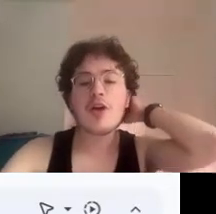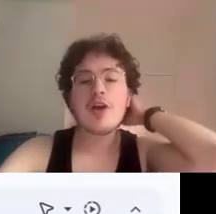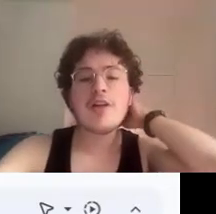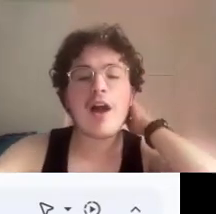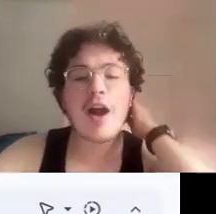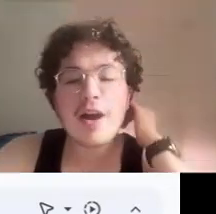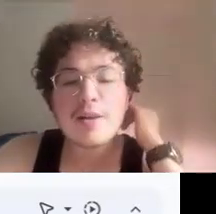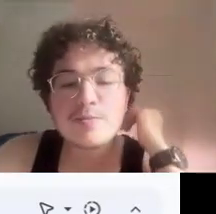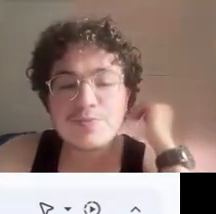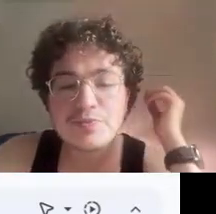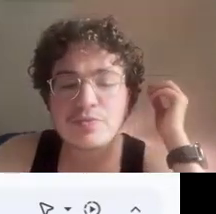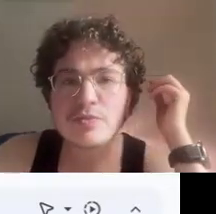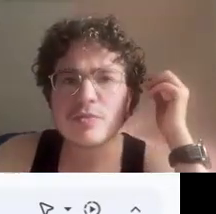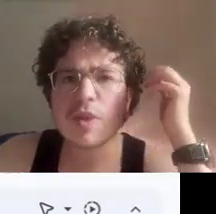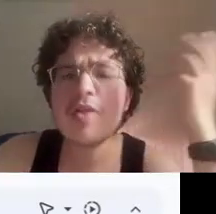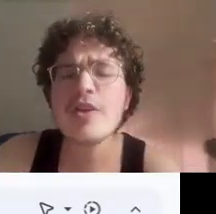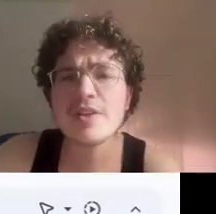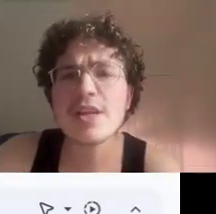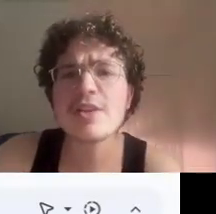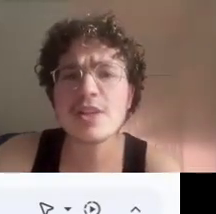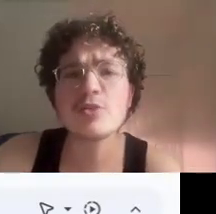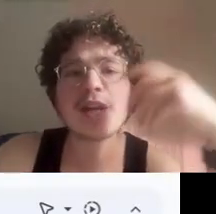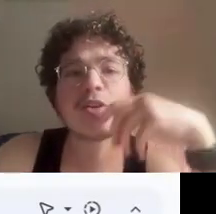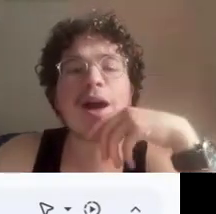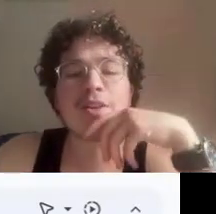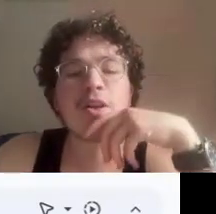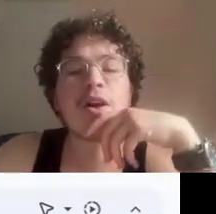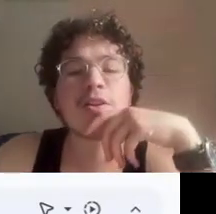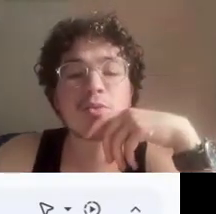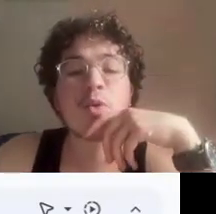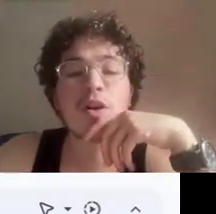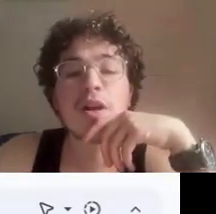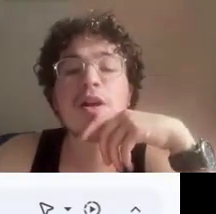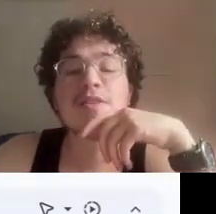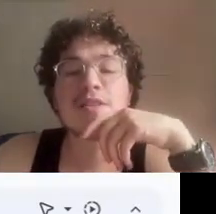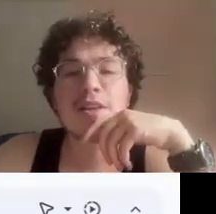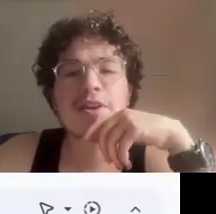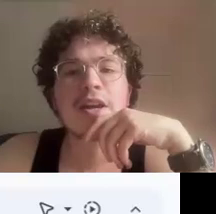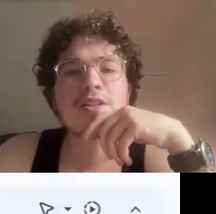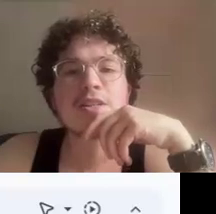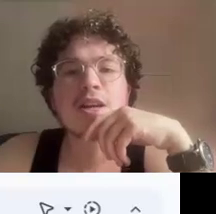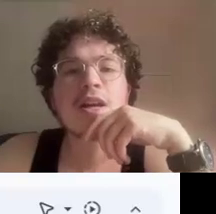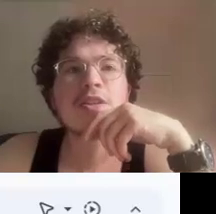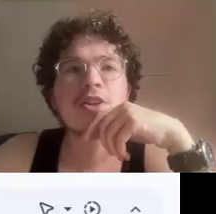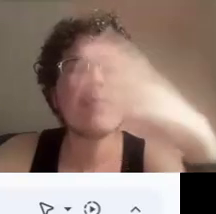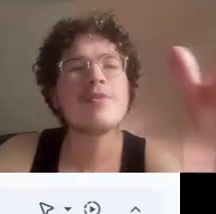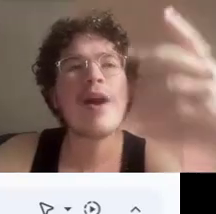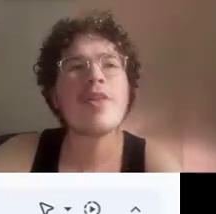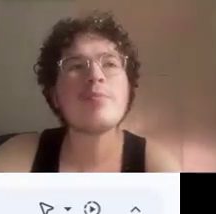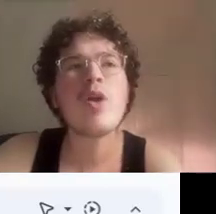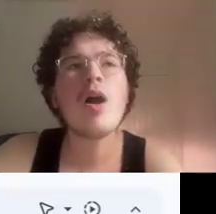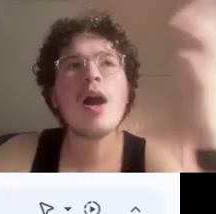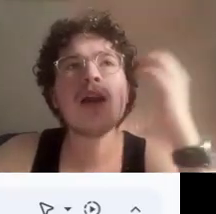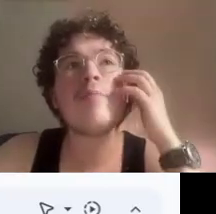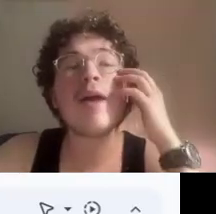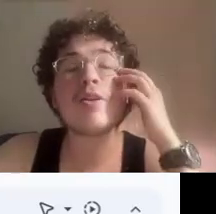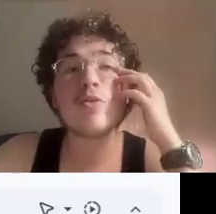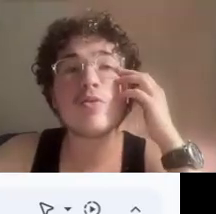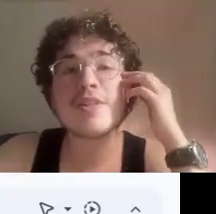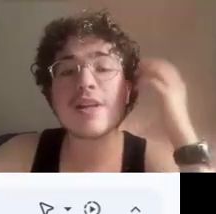I got distracted. Something broke. I don't know what happened. Did